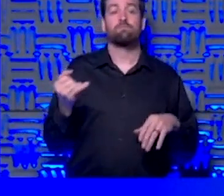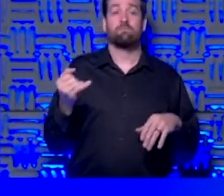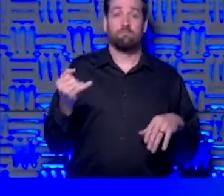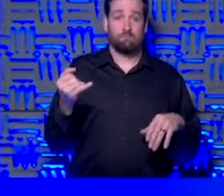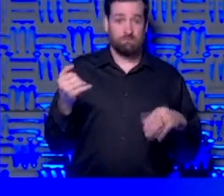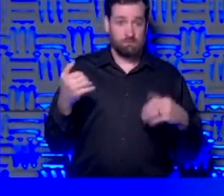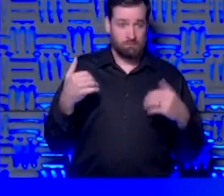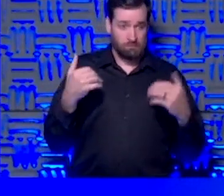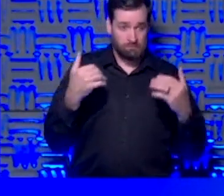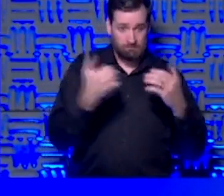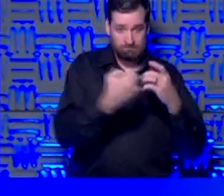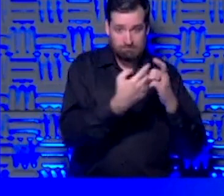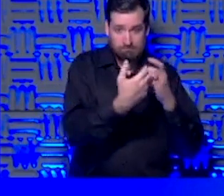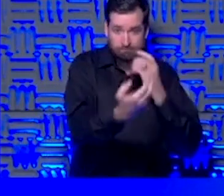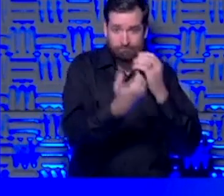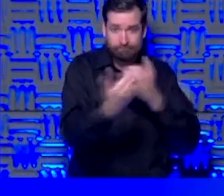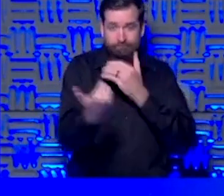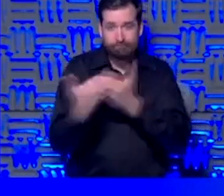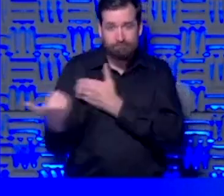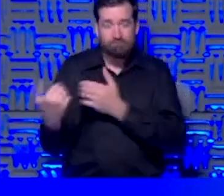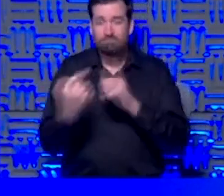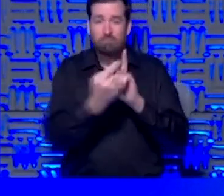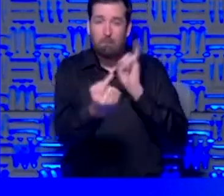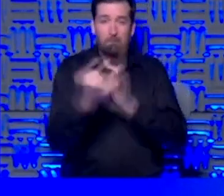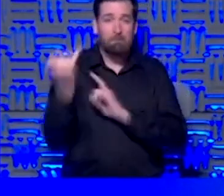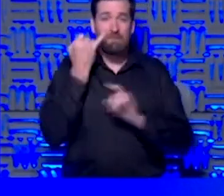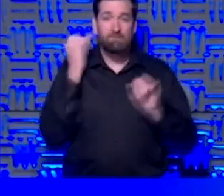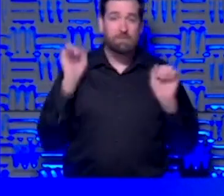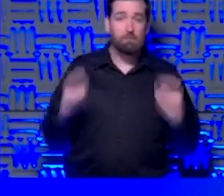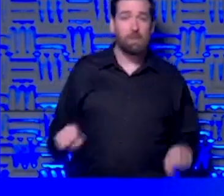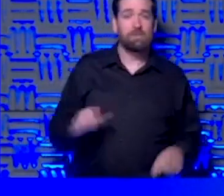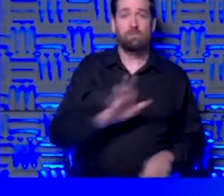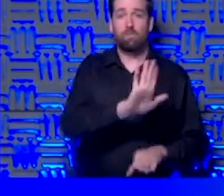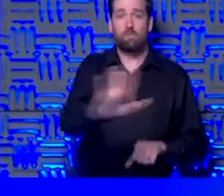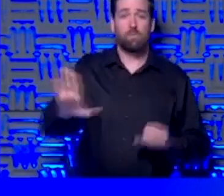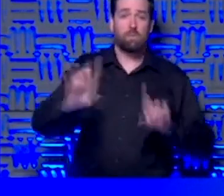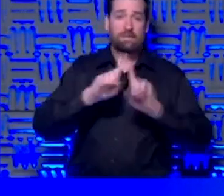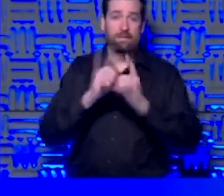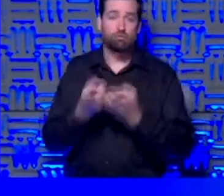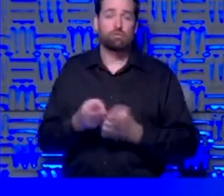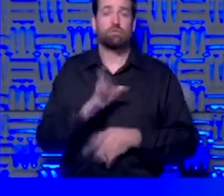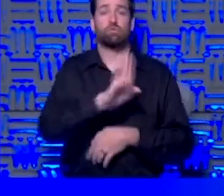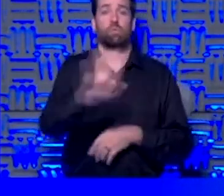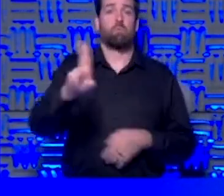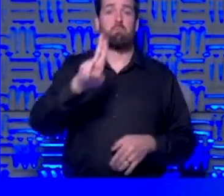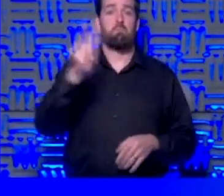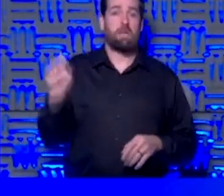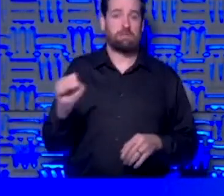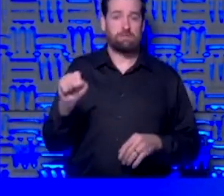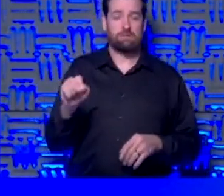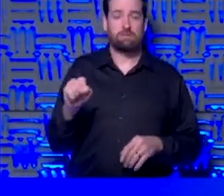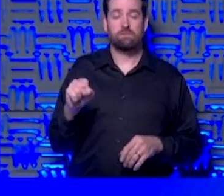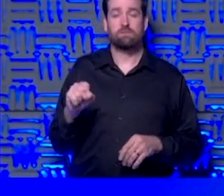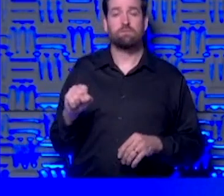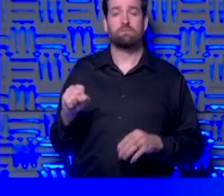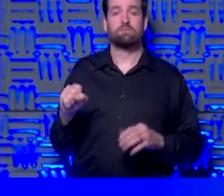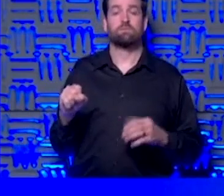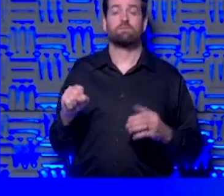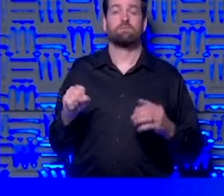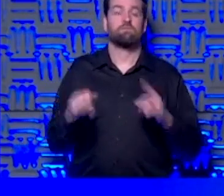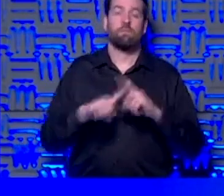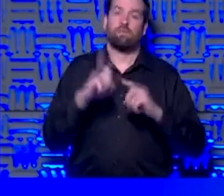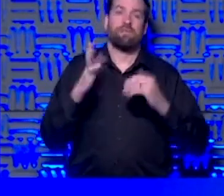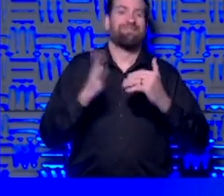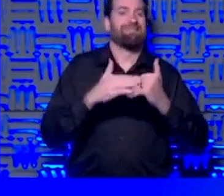the separation of the seats, if that is viable in your school district or with your school bus, but if you can have the children